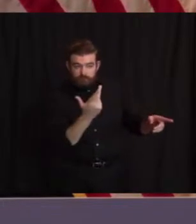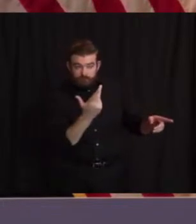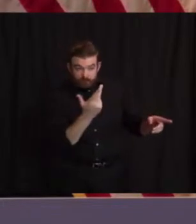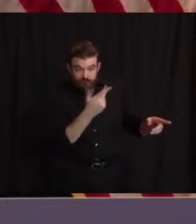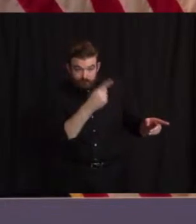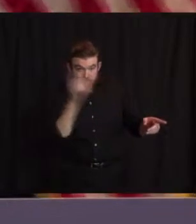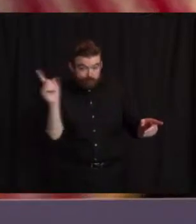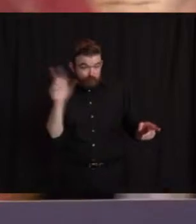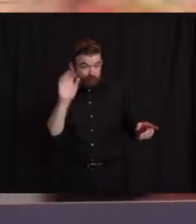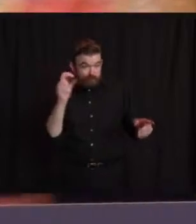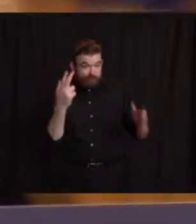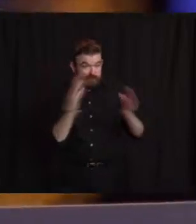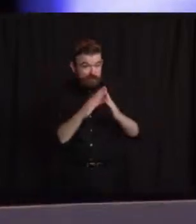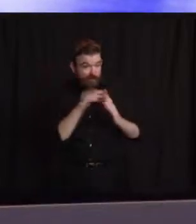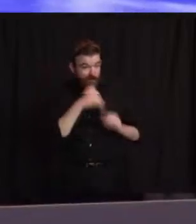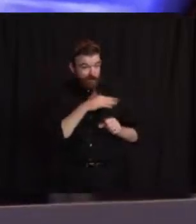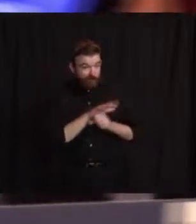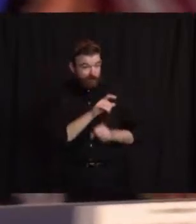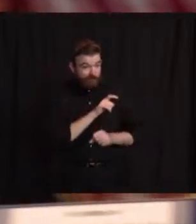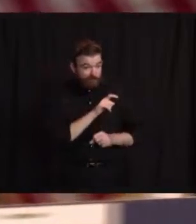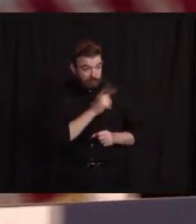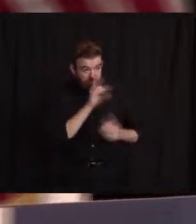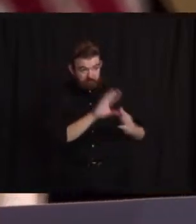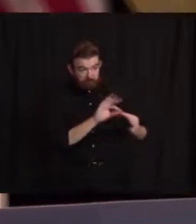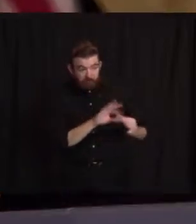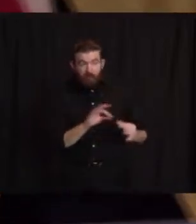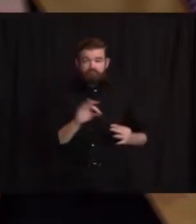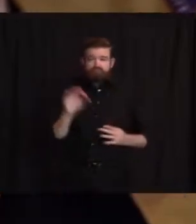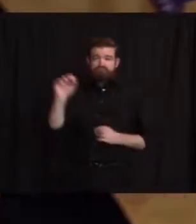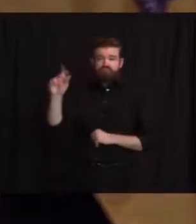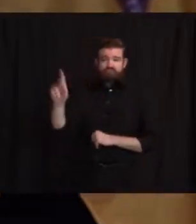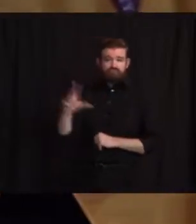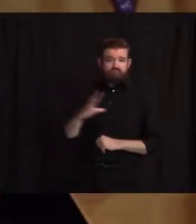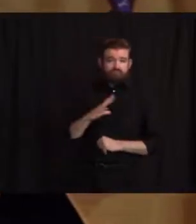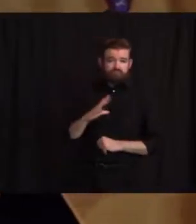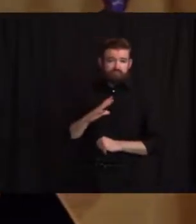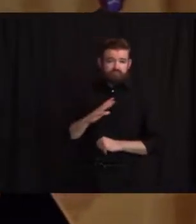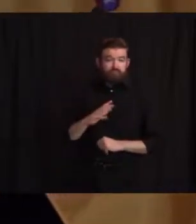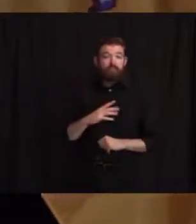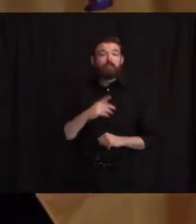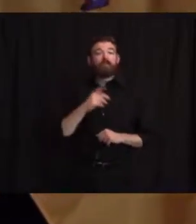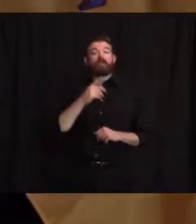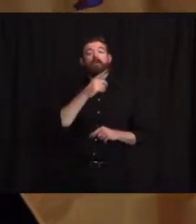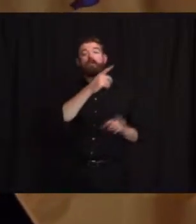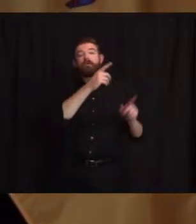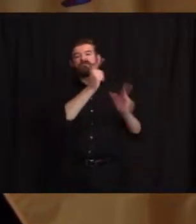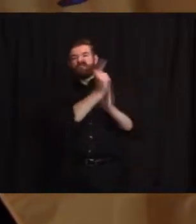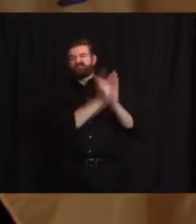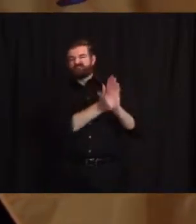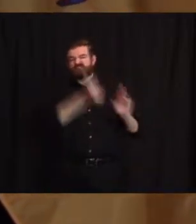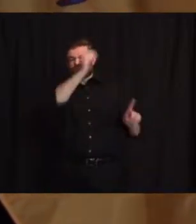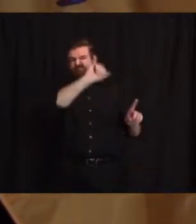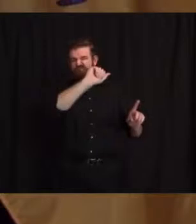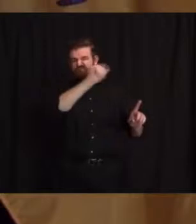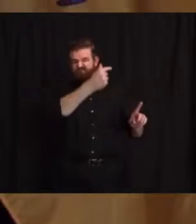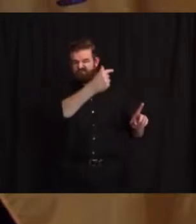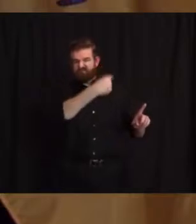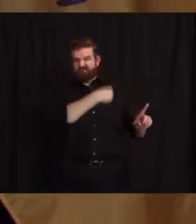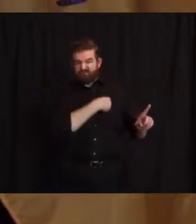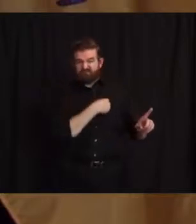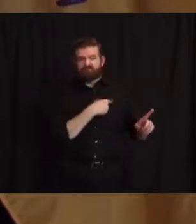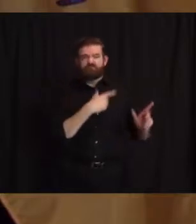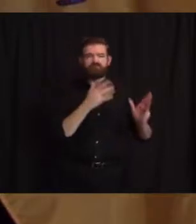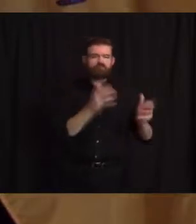get on the beach? Sure, Gov. The Attorney General and I were actually on a call this morning with 800 law enforcement officers, a lot of chiefs from around the